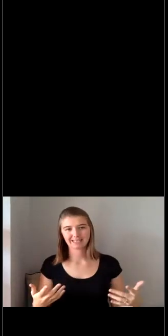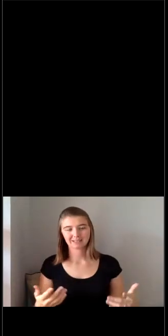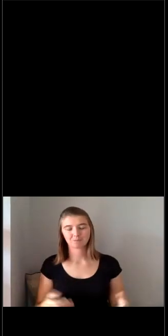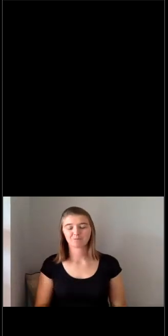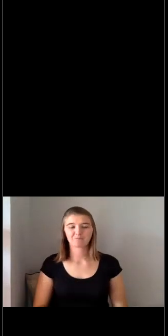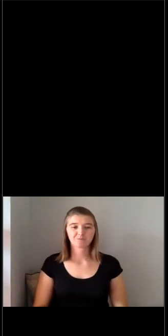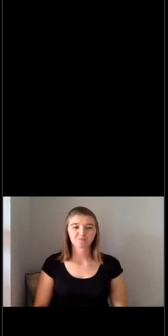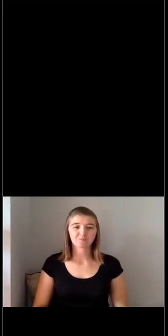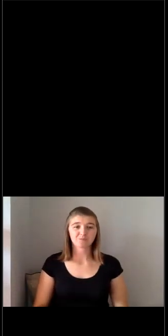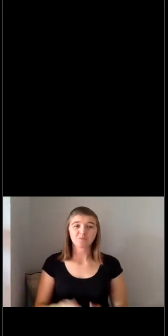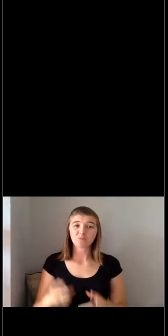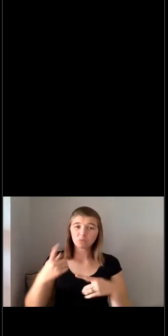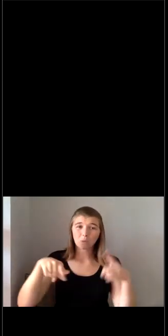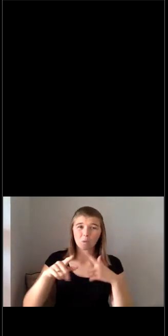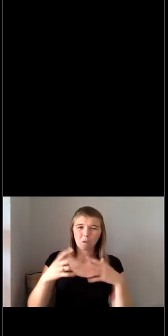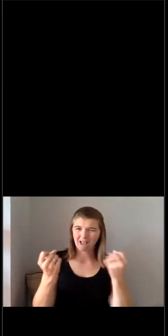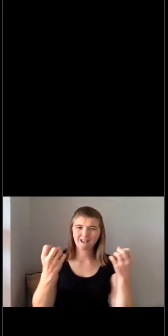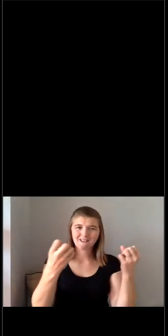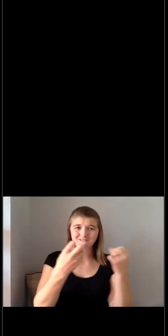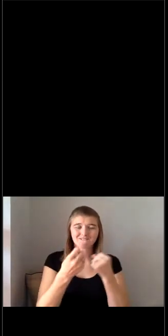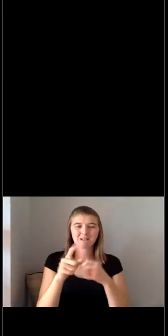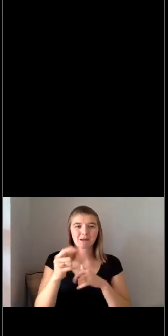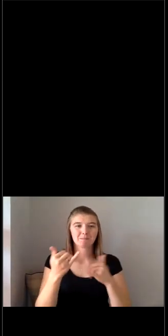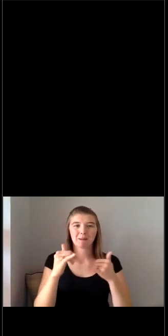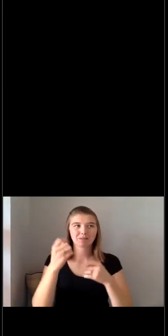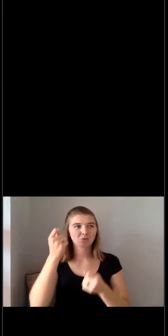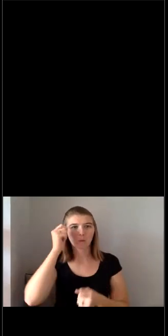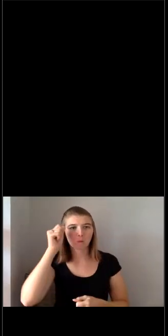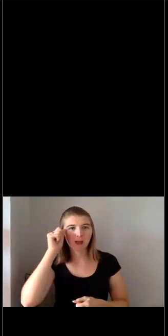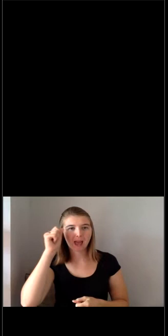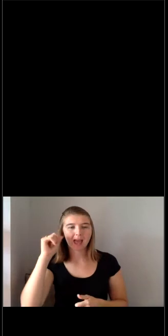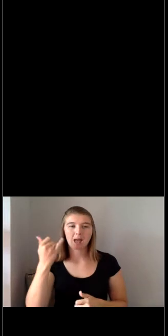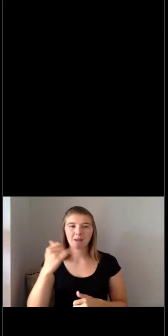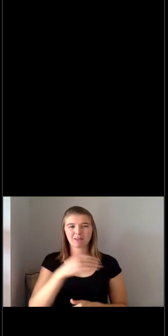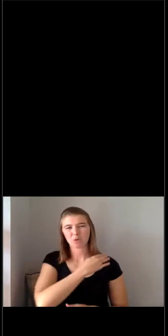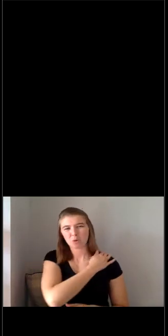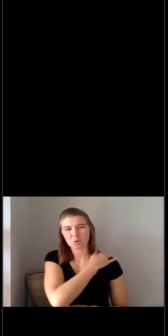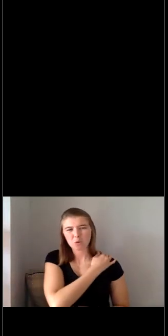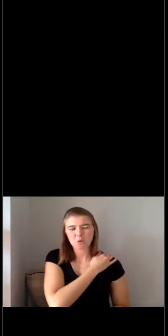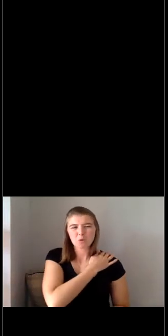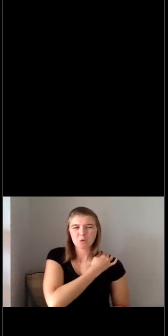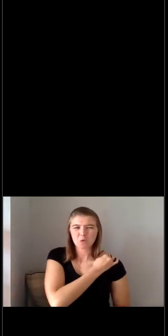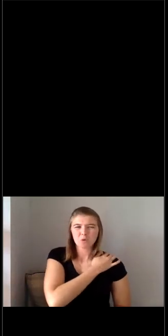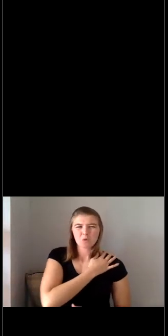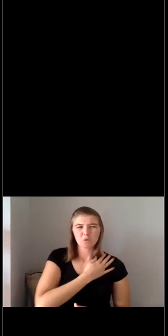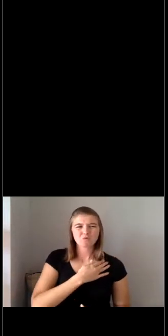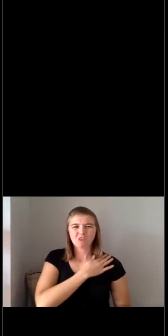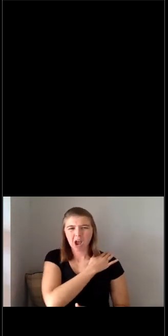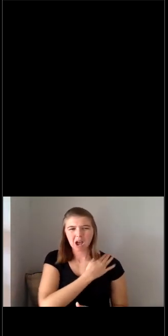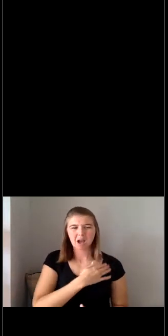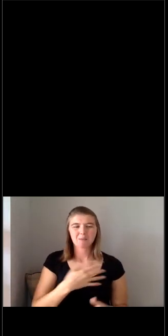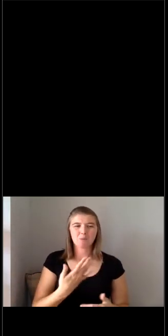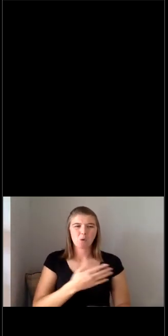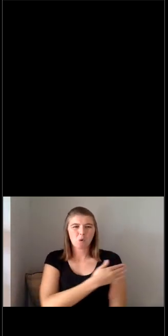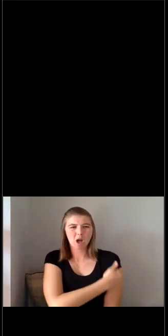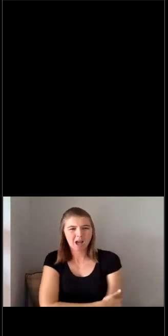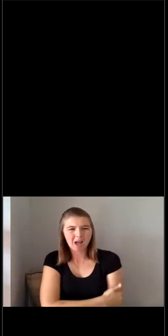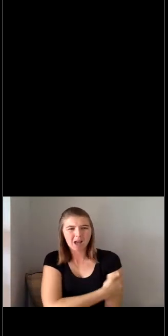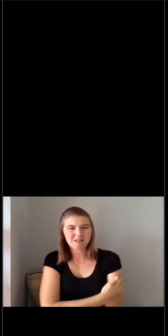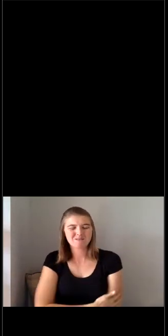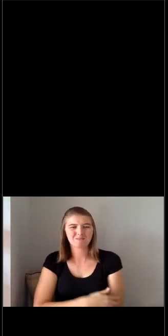ways, that we already do this. You might find yourself kind of rubbing a certain part of your body, like your shoulders or your arm, if you notice some tension